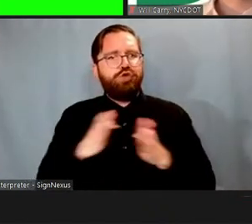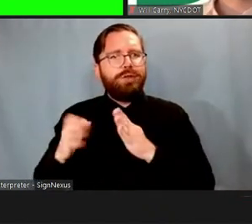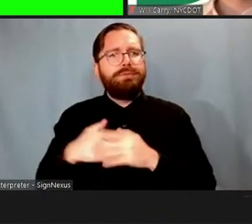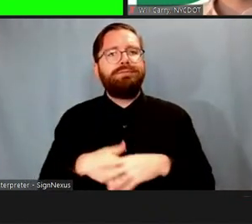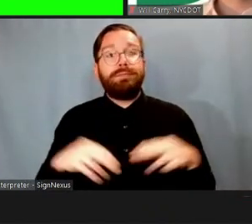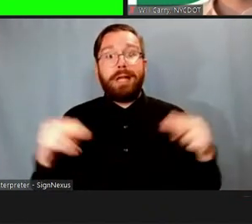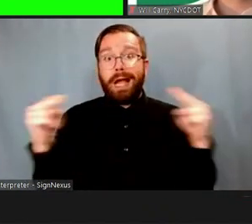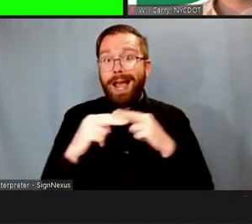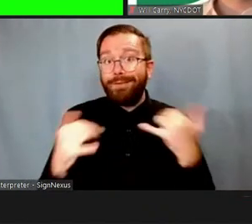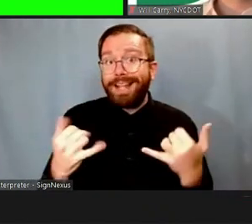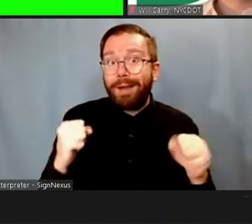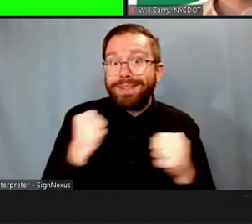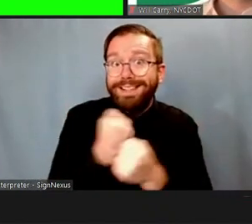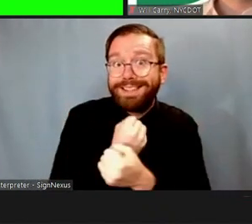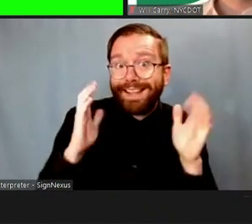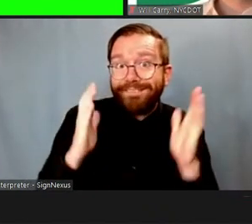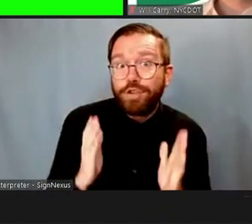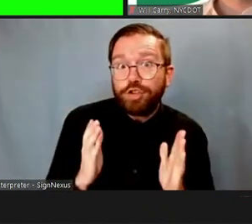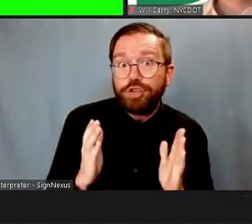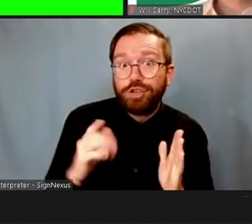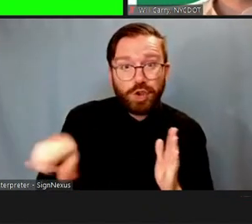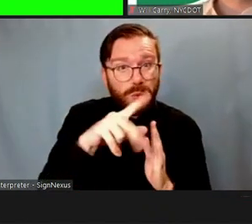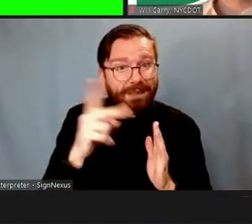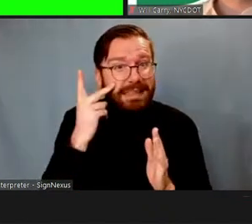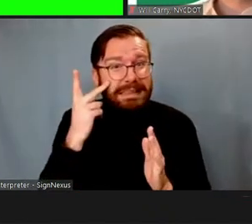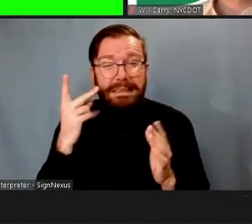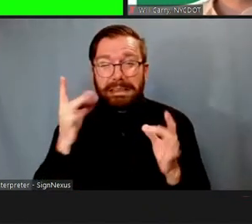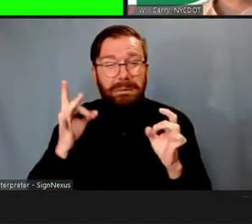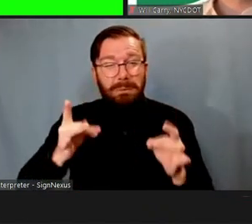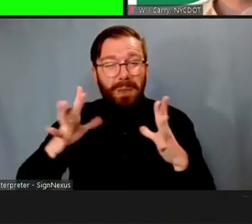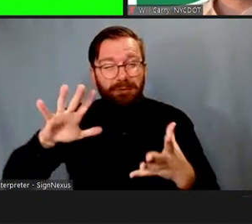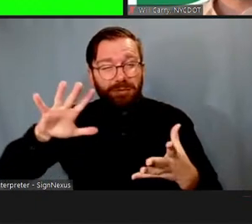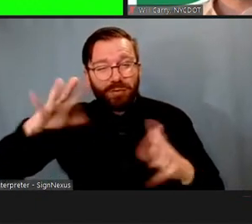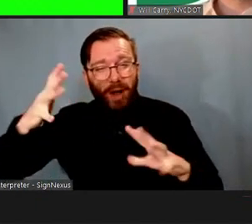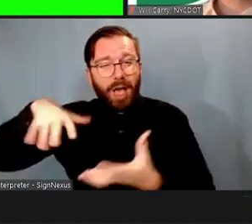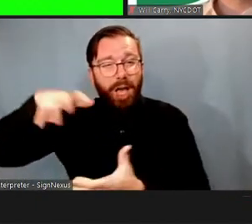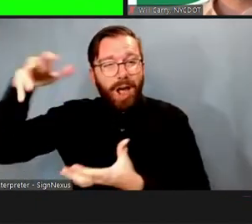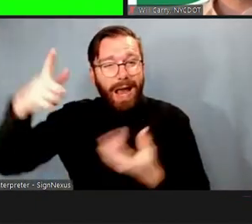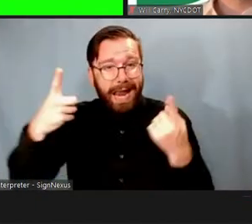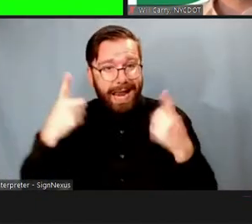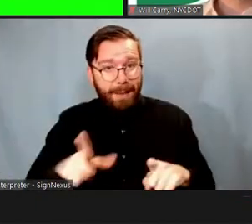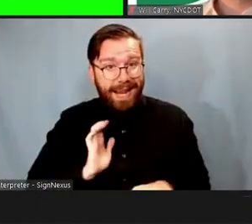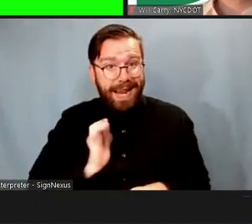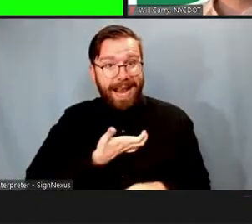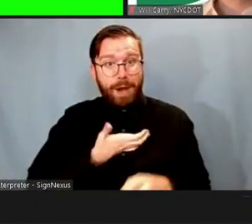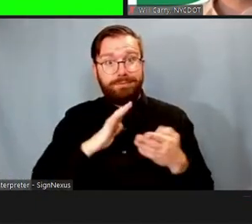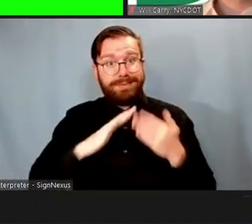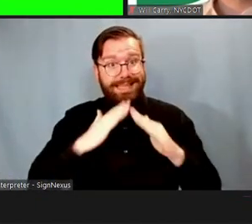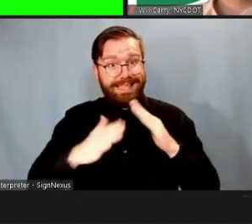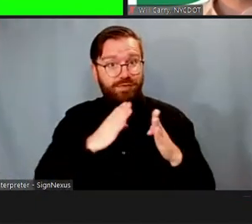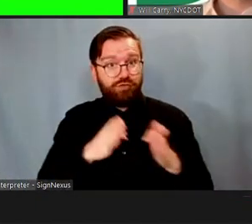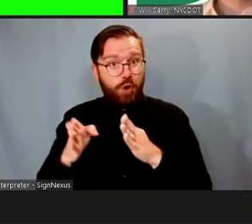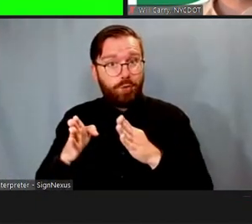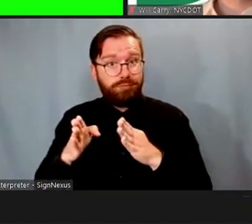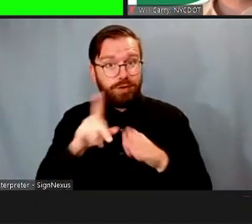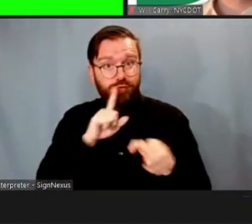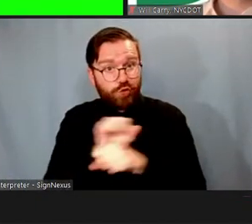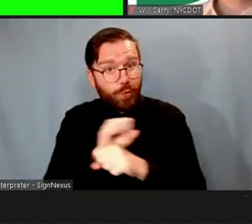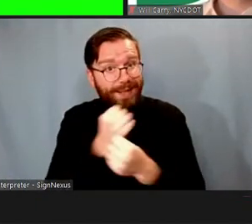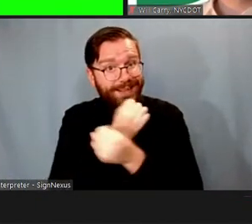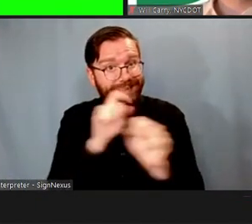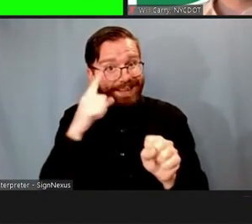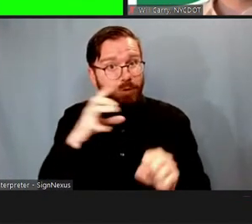seen the madness that occurs on our city roads is this really safer for the elderly enough is enough no more